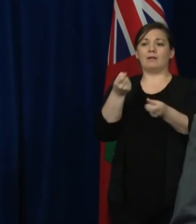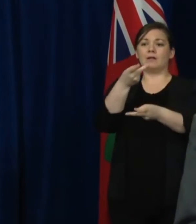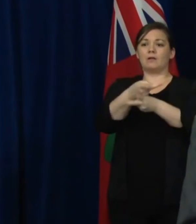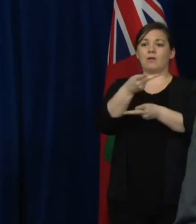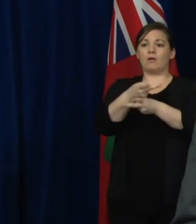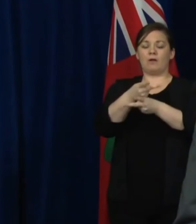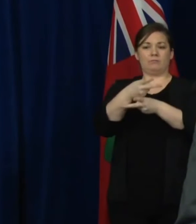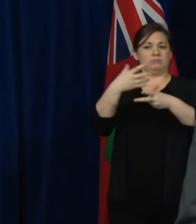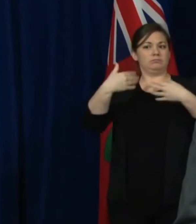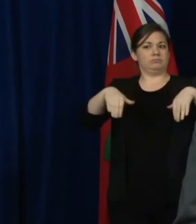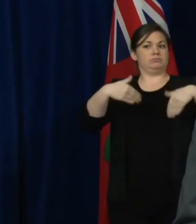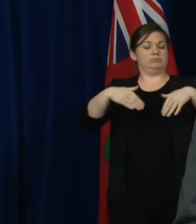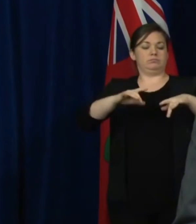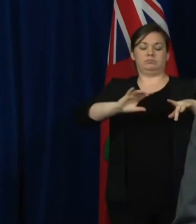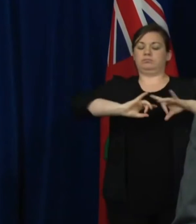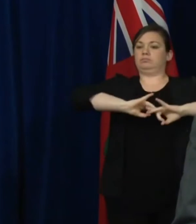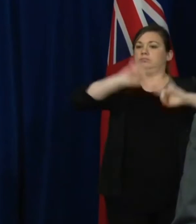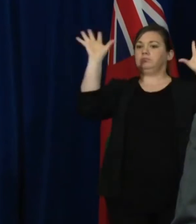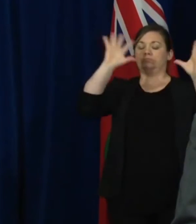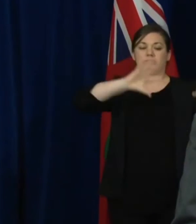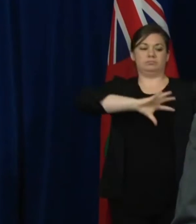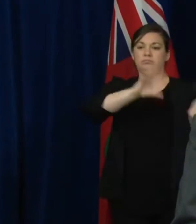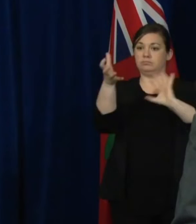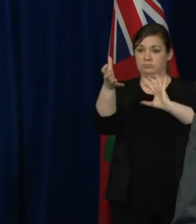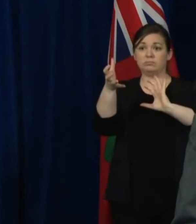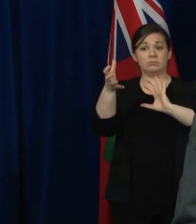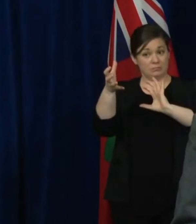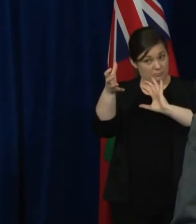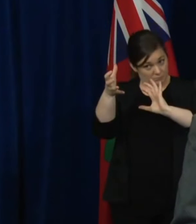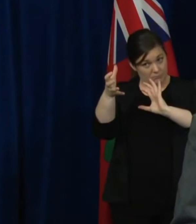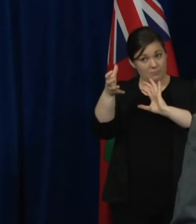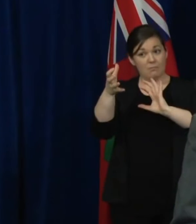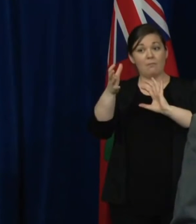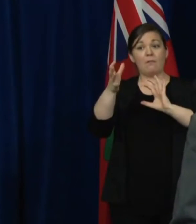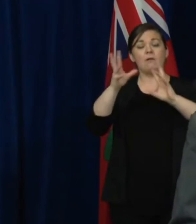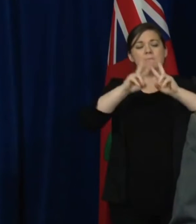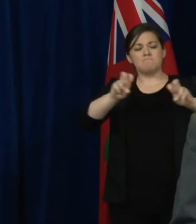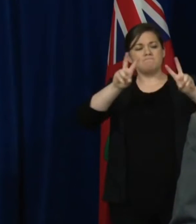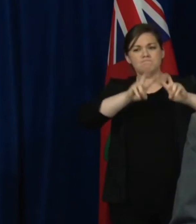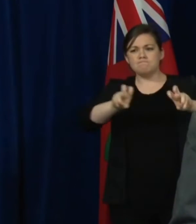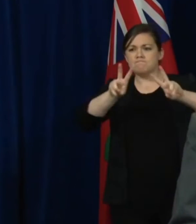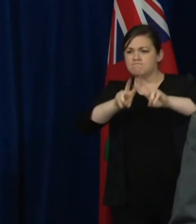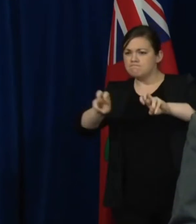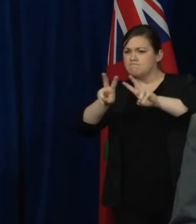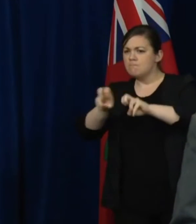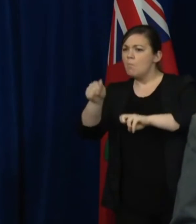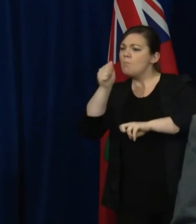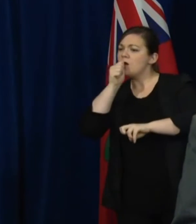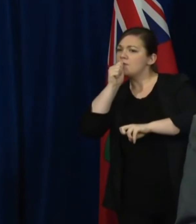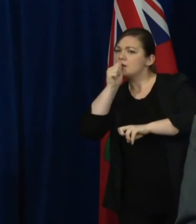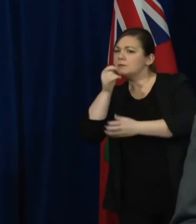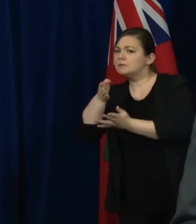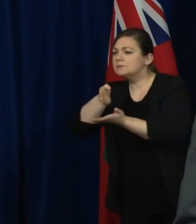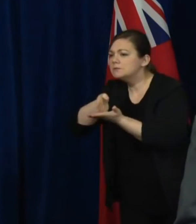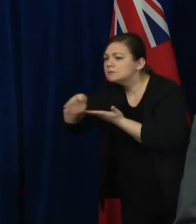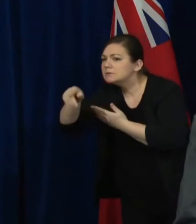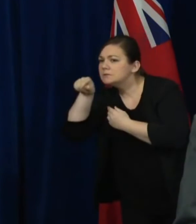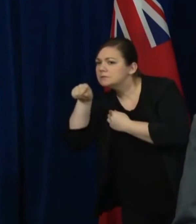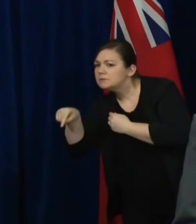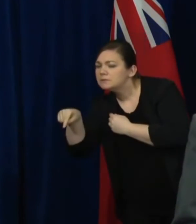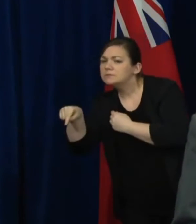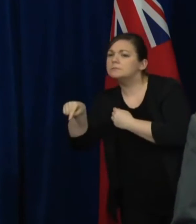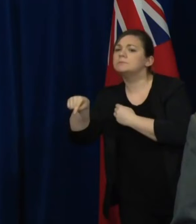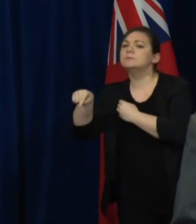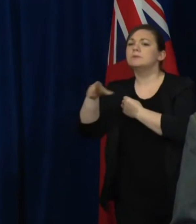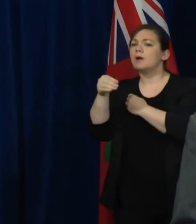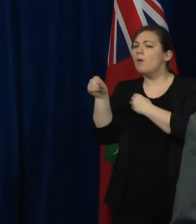made assessments, again, looking at a variety of private sector sources in terms of economists, as well as looking at typical or